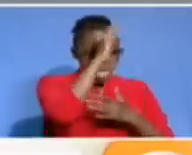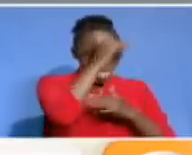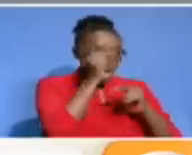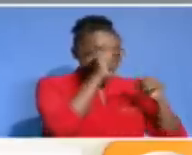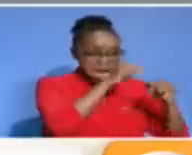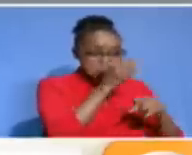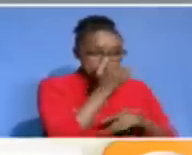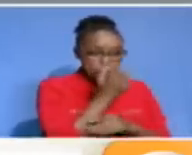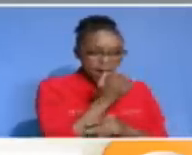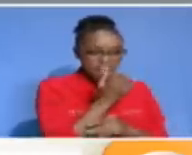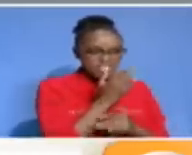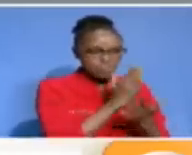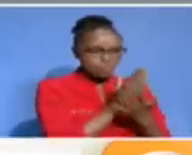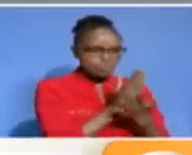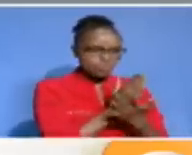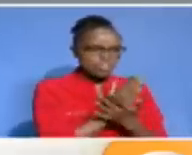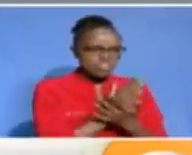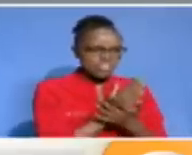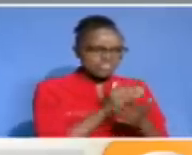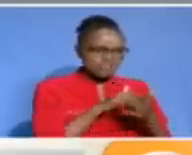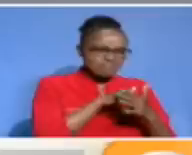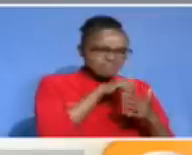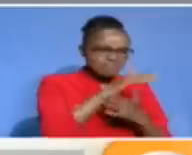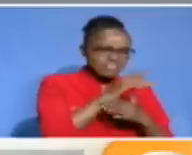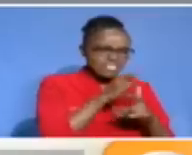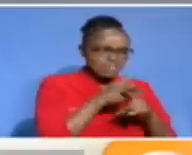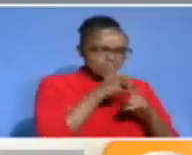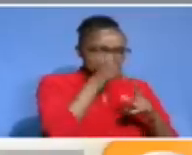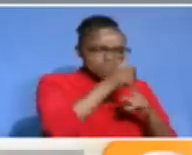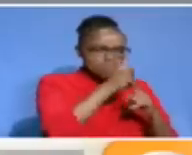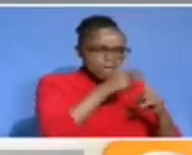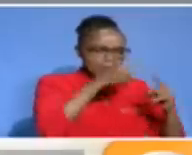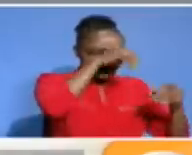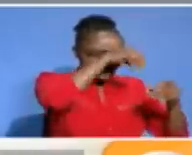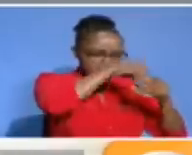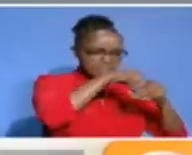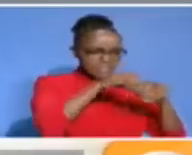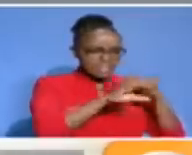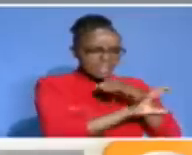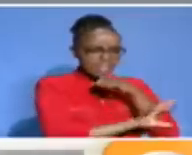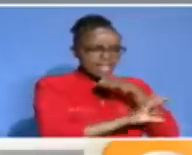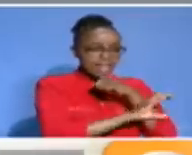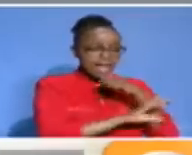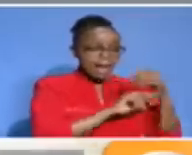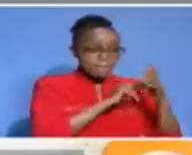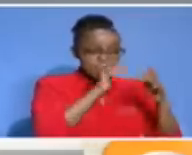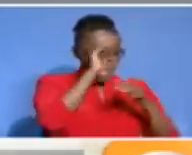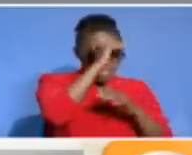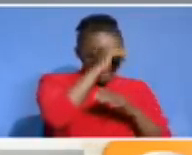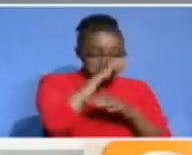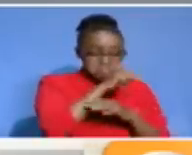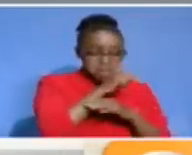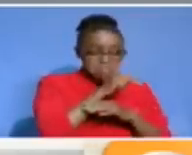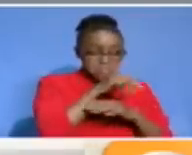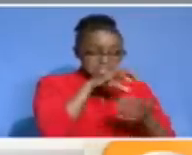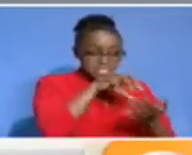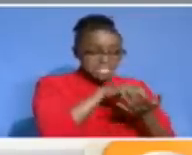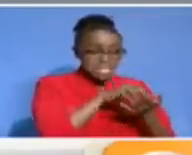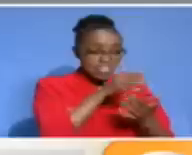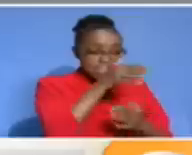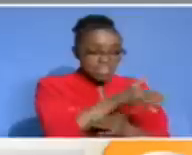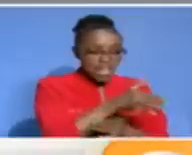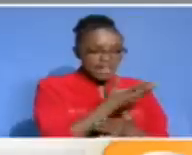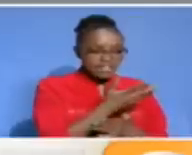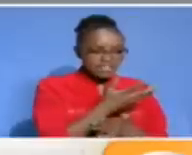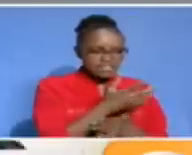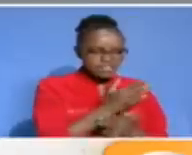because although it was external aggression, but inside the country. So the military also, in this case, whilst there, gave